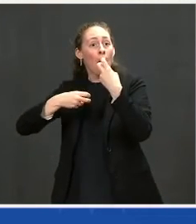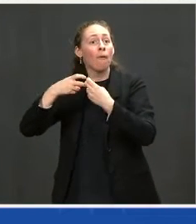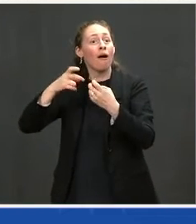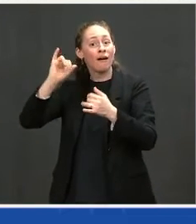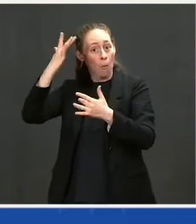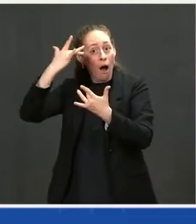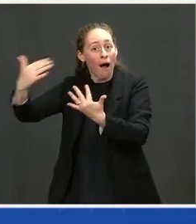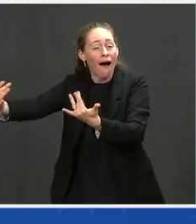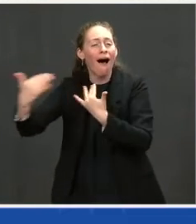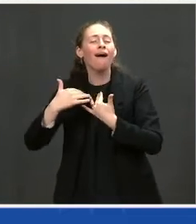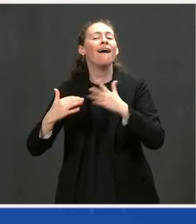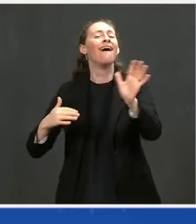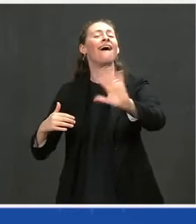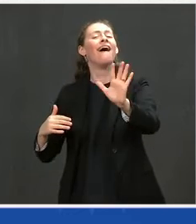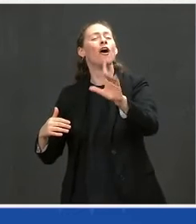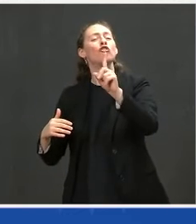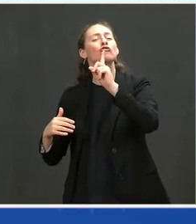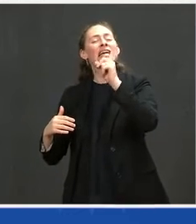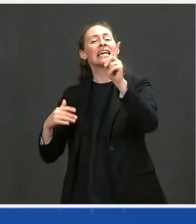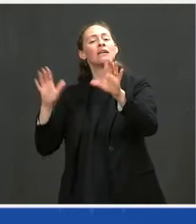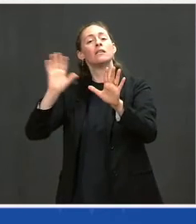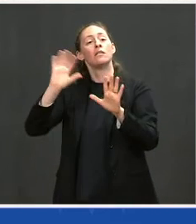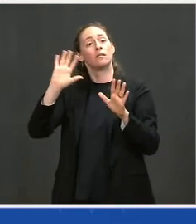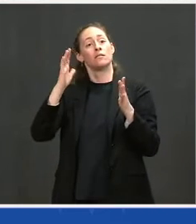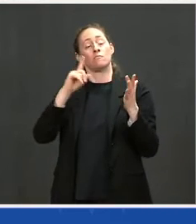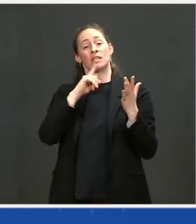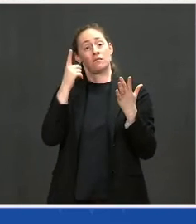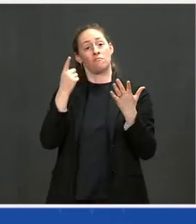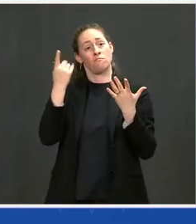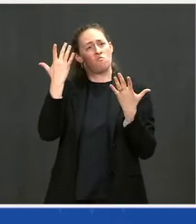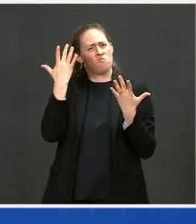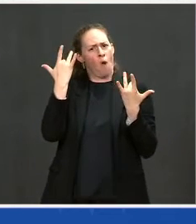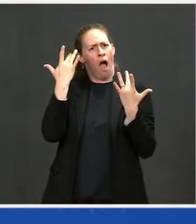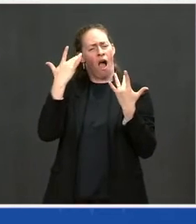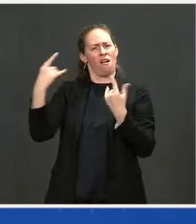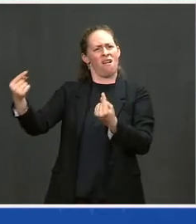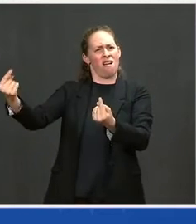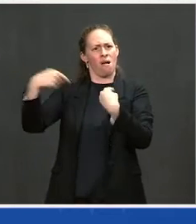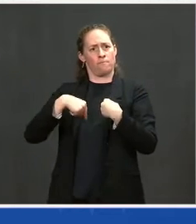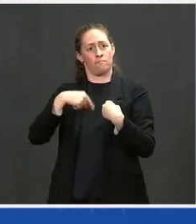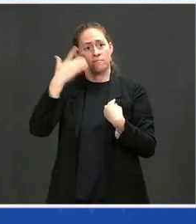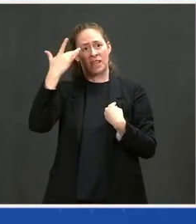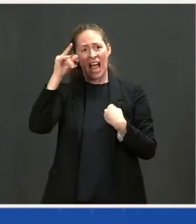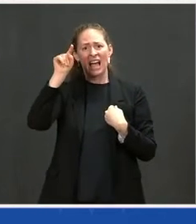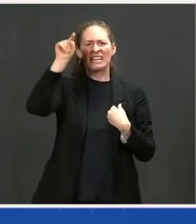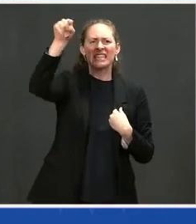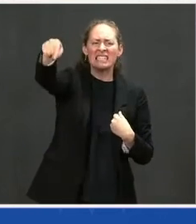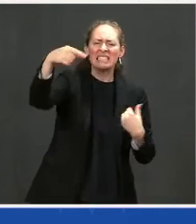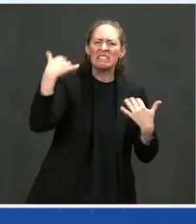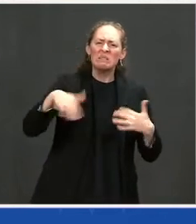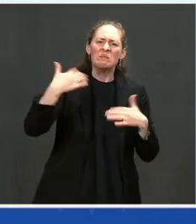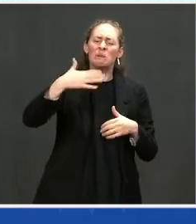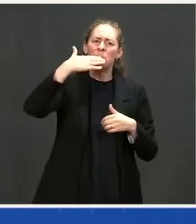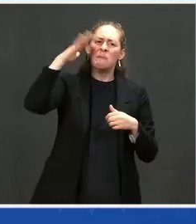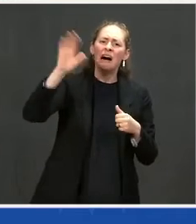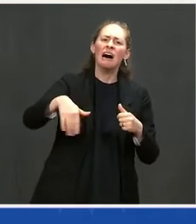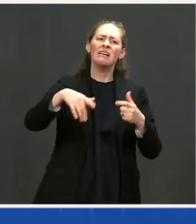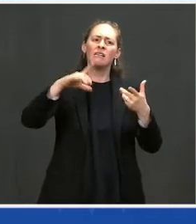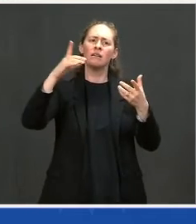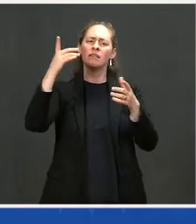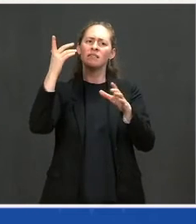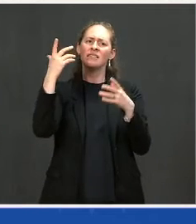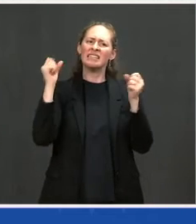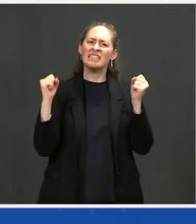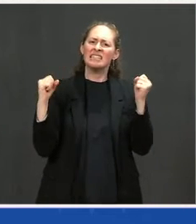it's the time they can travel with the least likelihood of dying on the way because of the heat in the desert, number one. Number two,